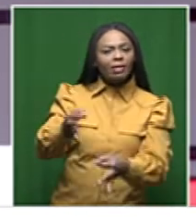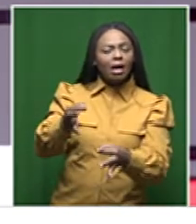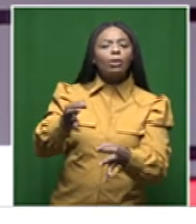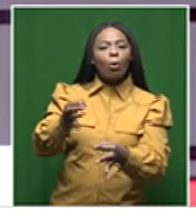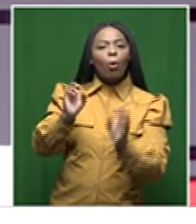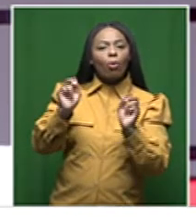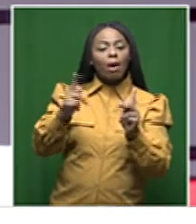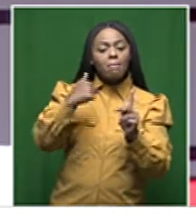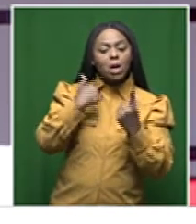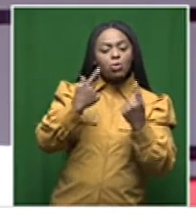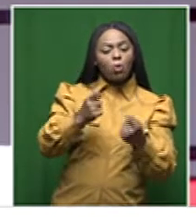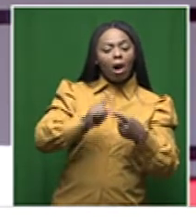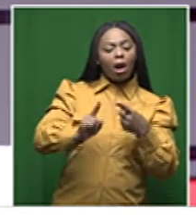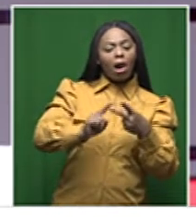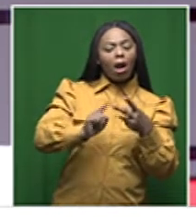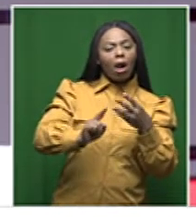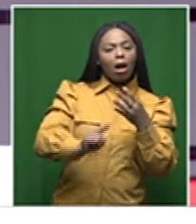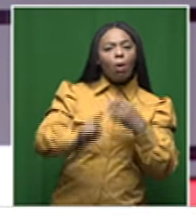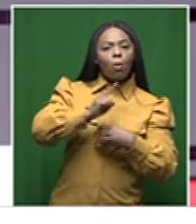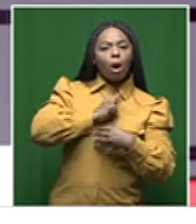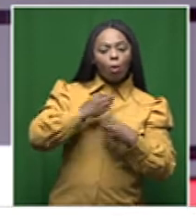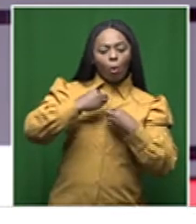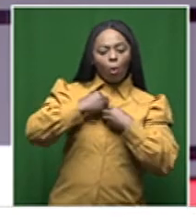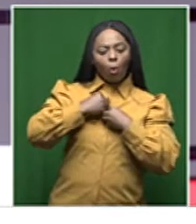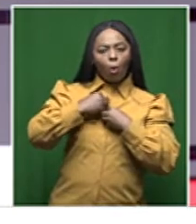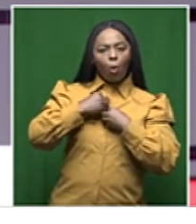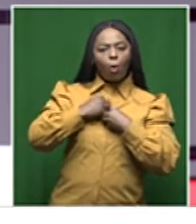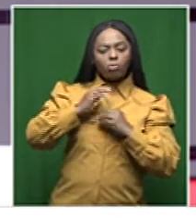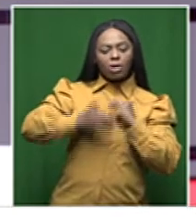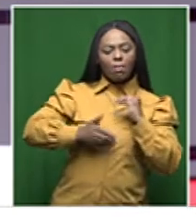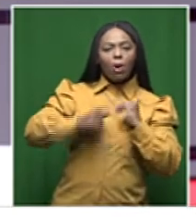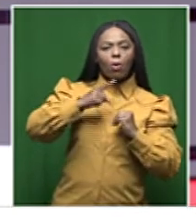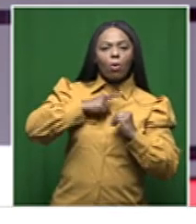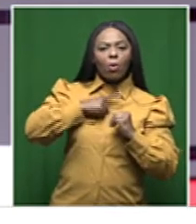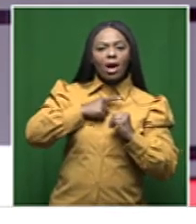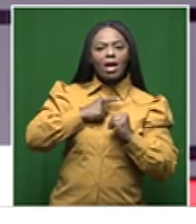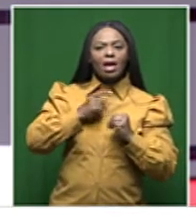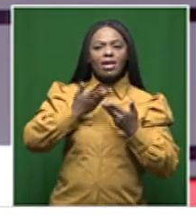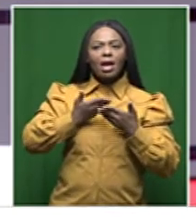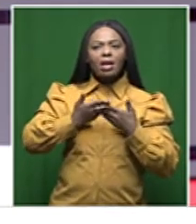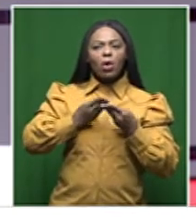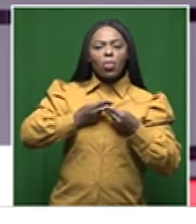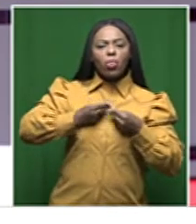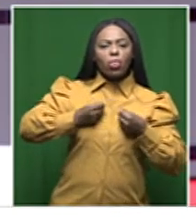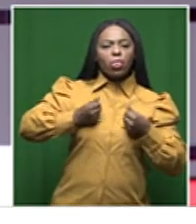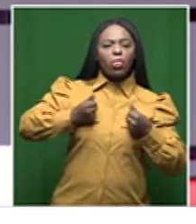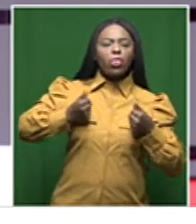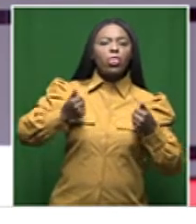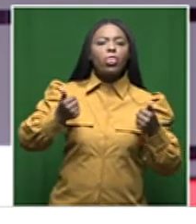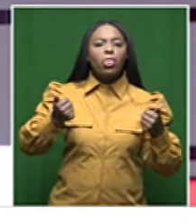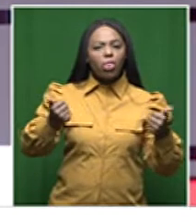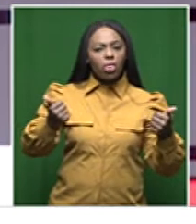this and I would do this for the sake of my own sanity. Because through the making of the film, I was able to